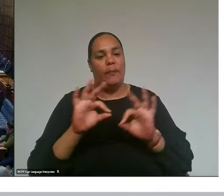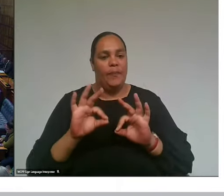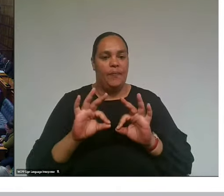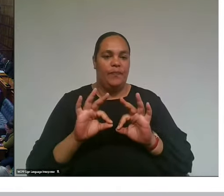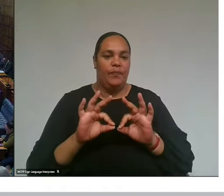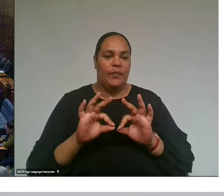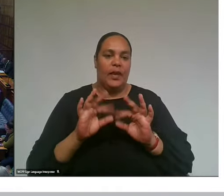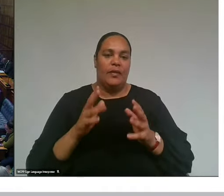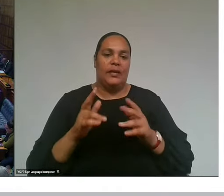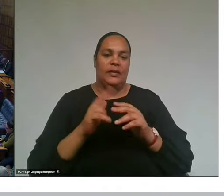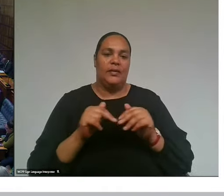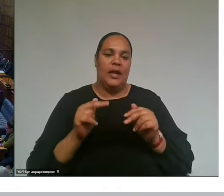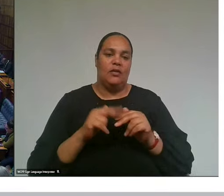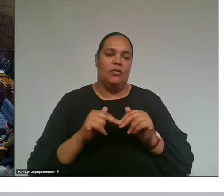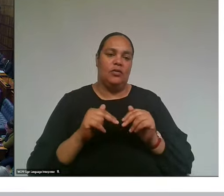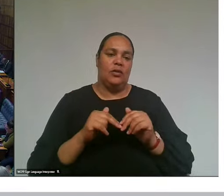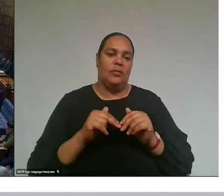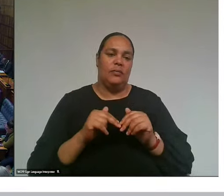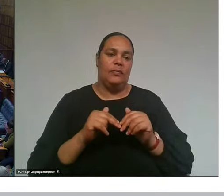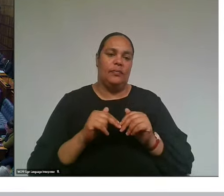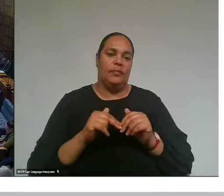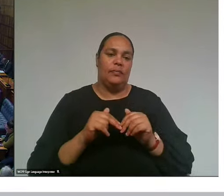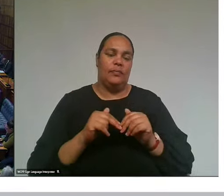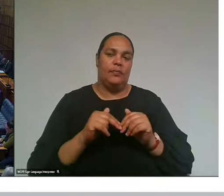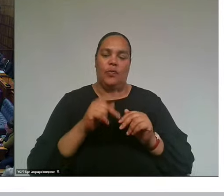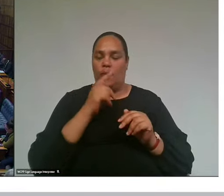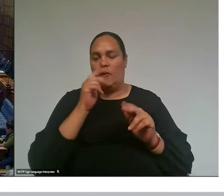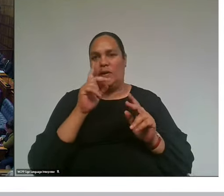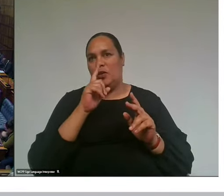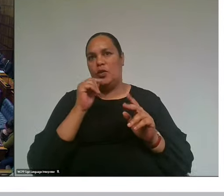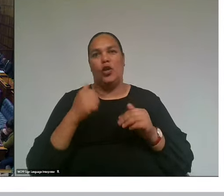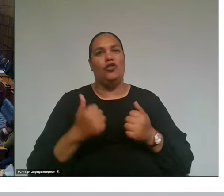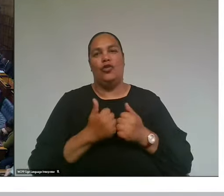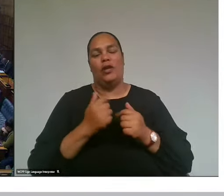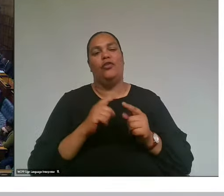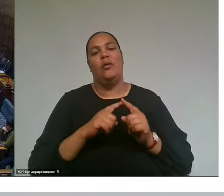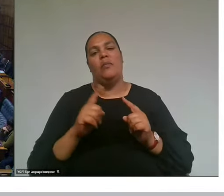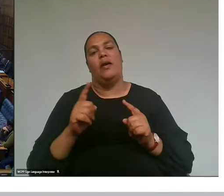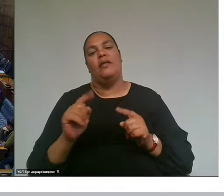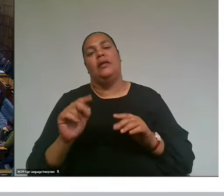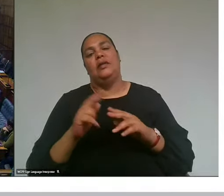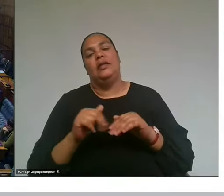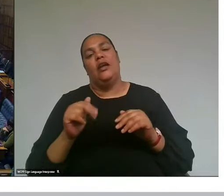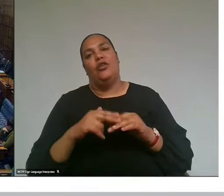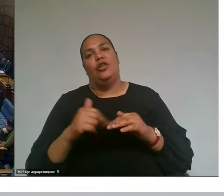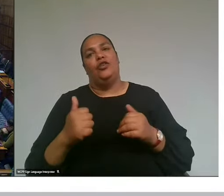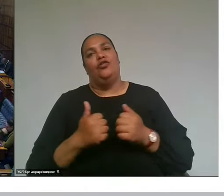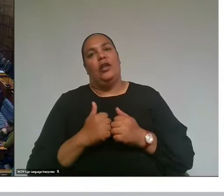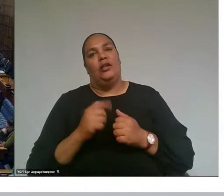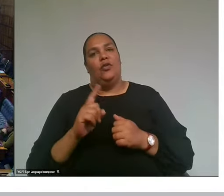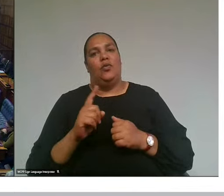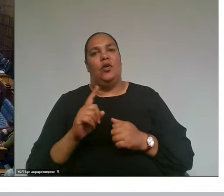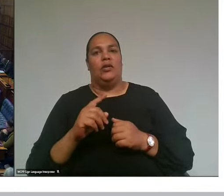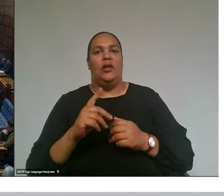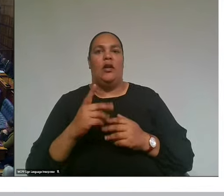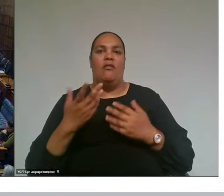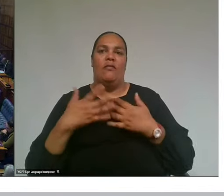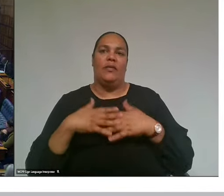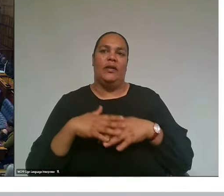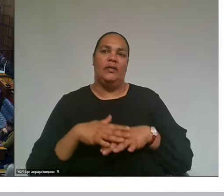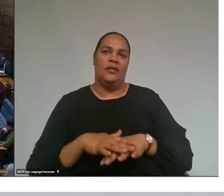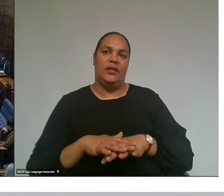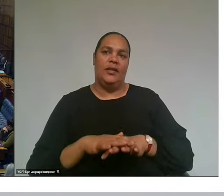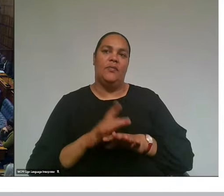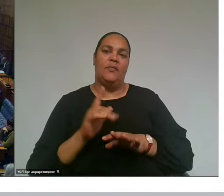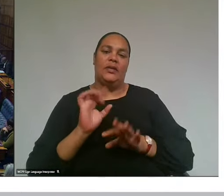this this this Township uh I'm call it not challenge but I mean this town this Township challenge of of mainstreaming that